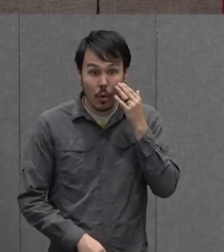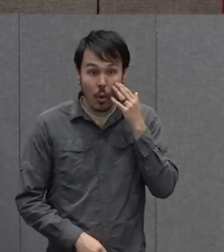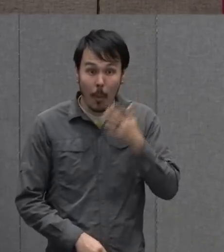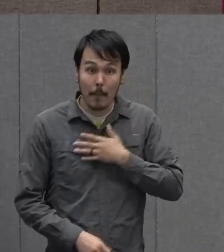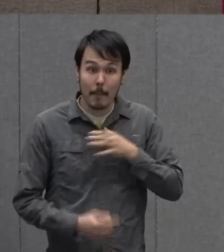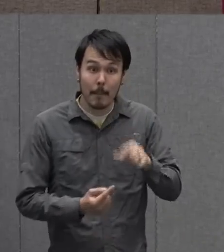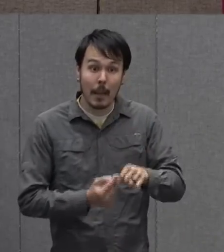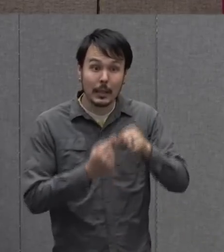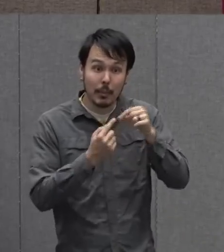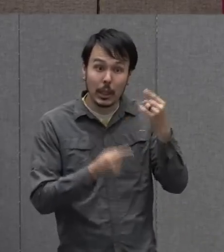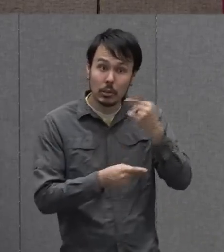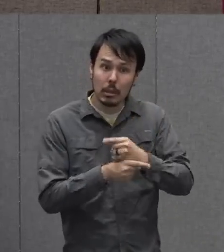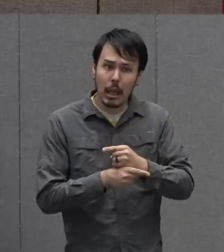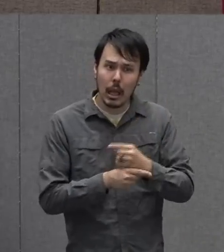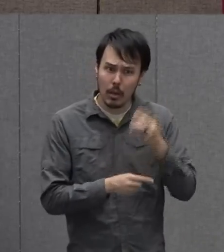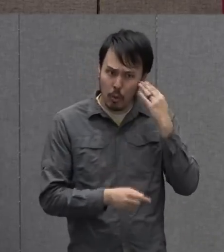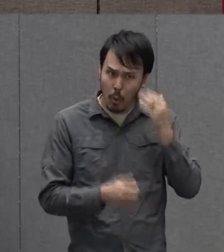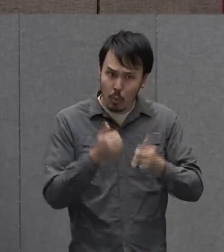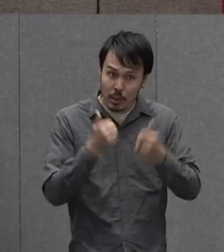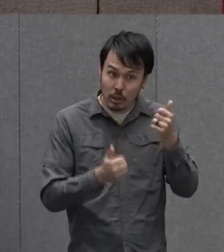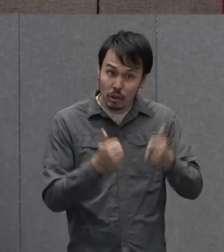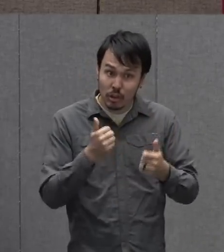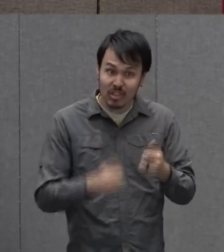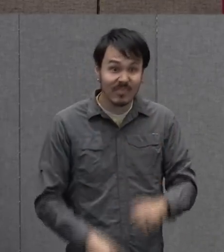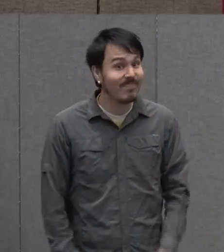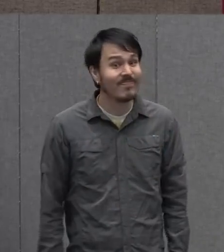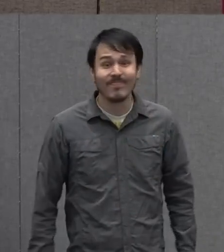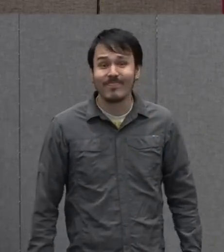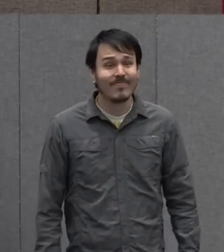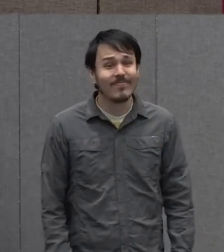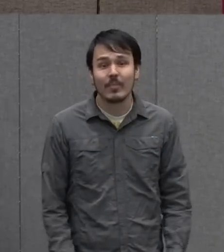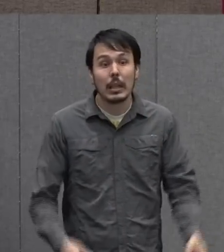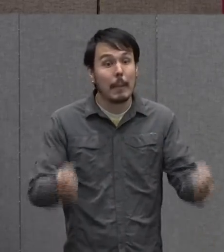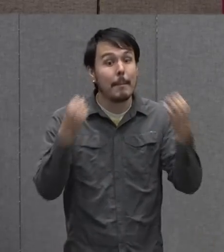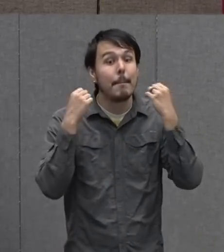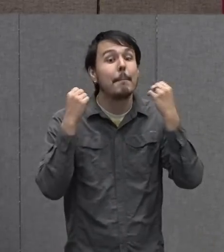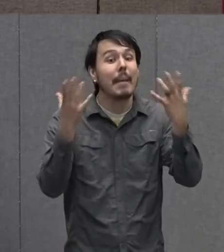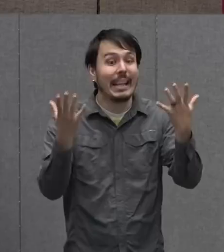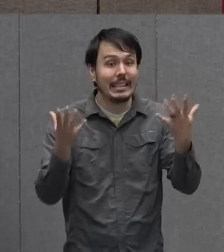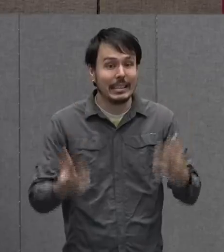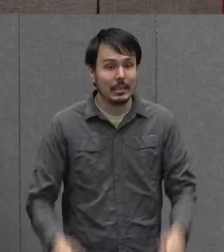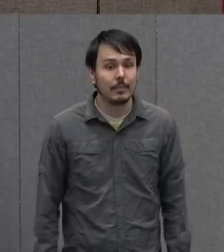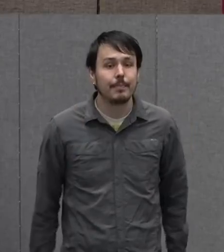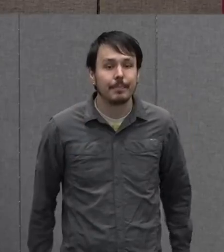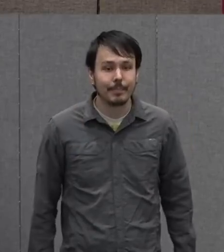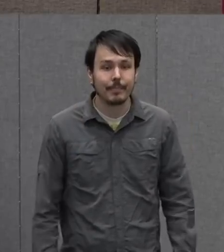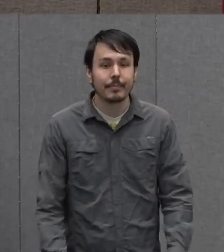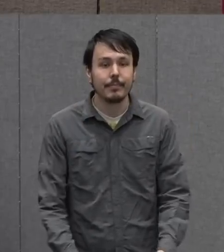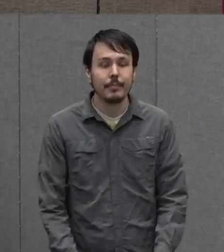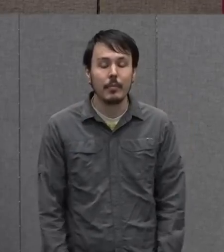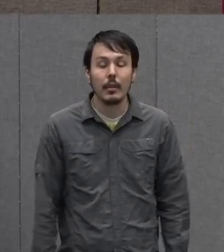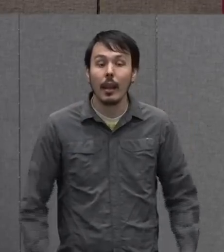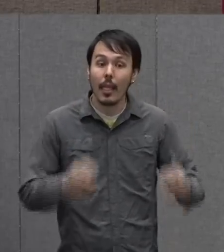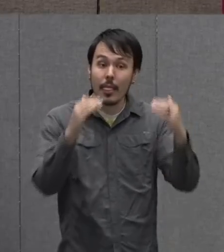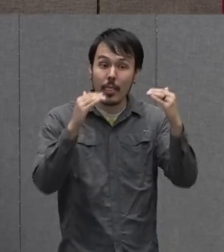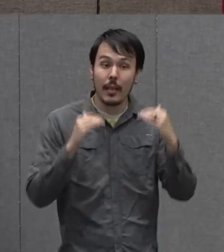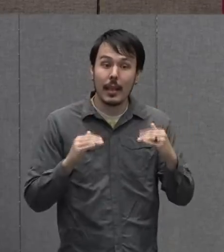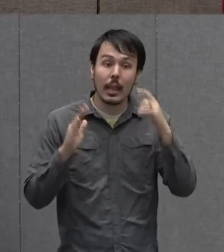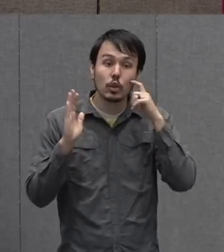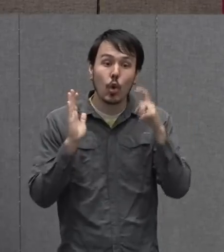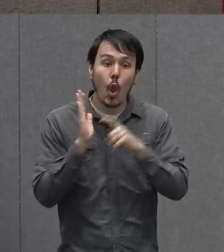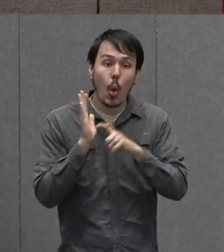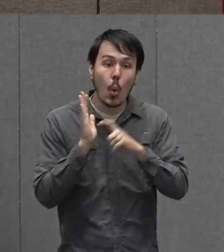date I have? No, there's too many options. My next clue says